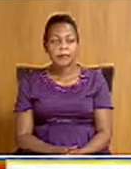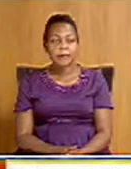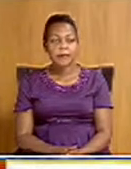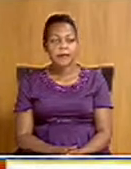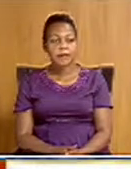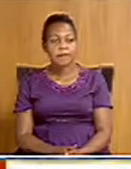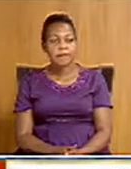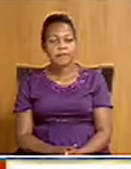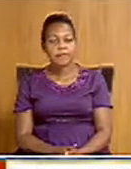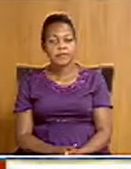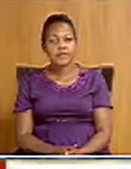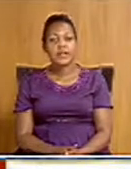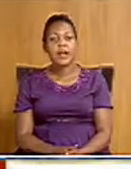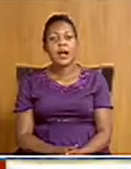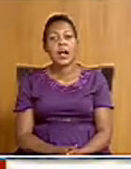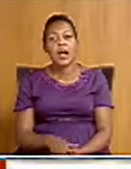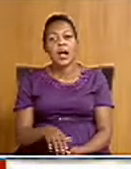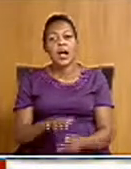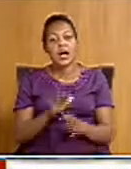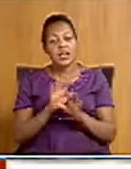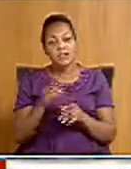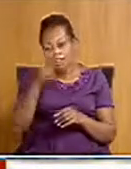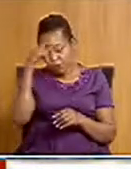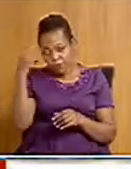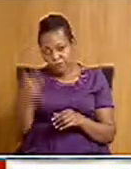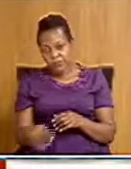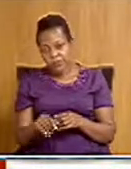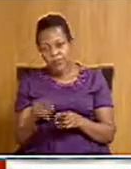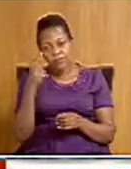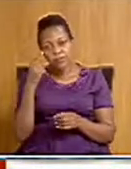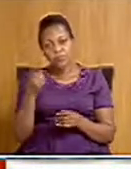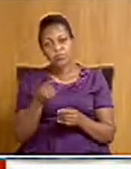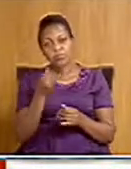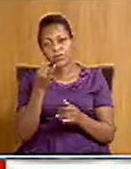Temuleka obwato nebufa magoba.